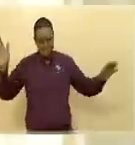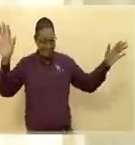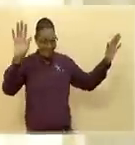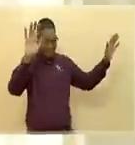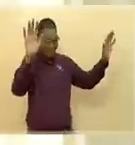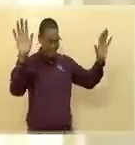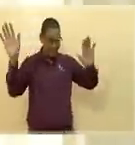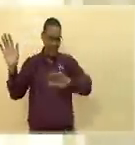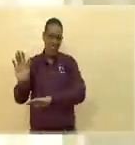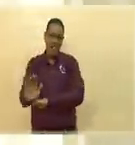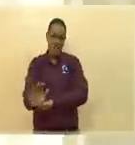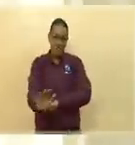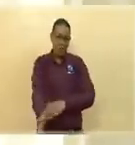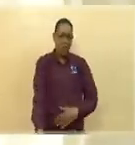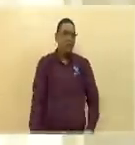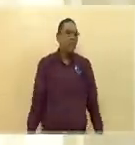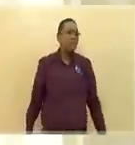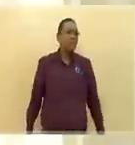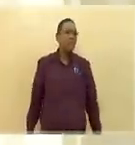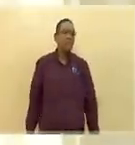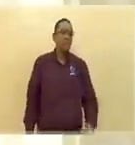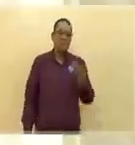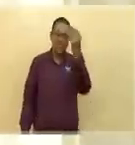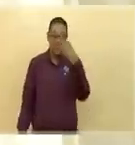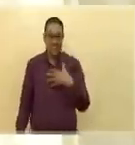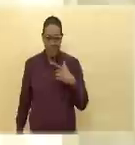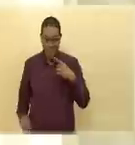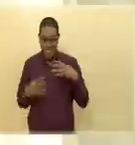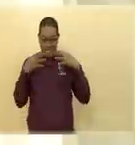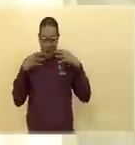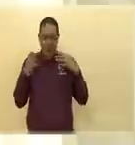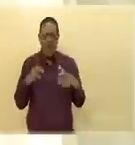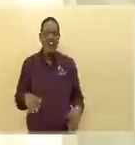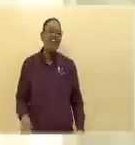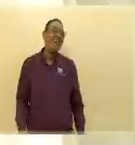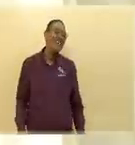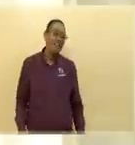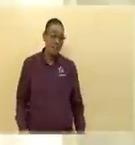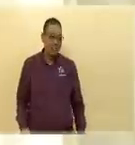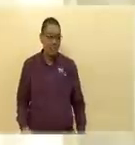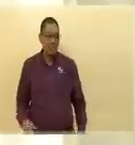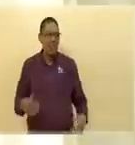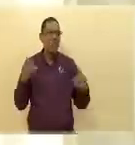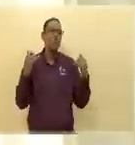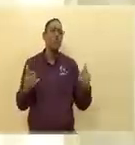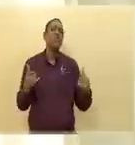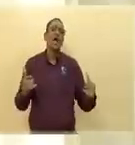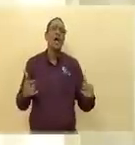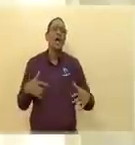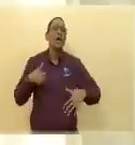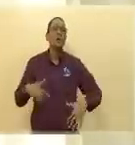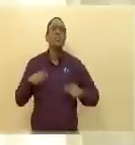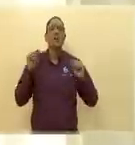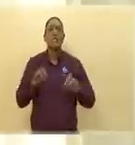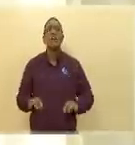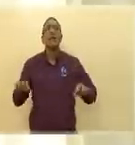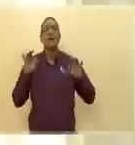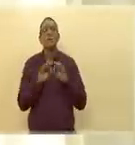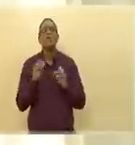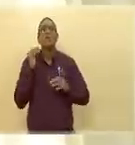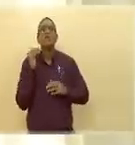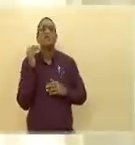everybody. Did you say it with a smile? Today, we take a significant step